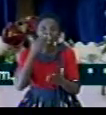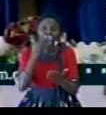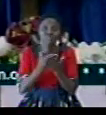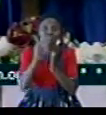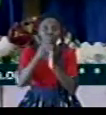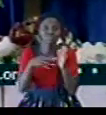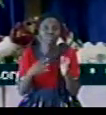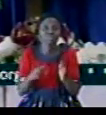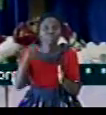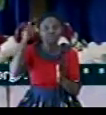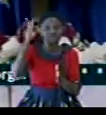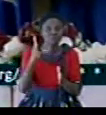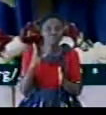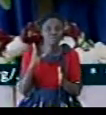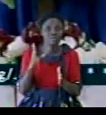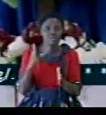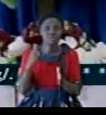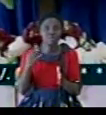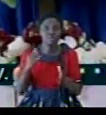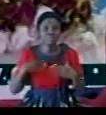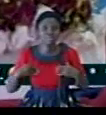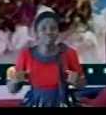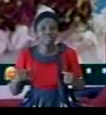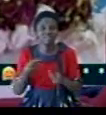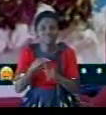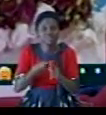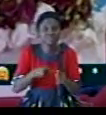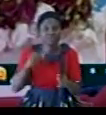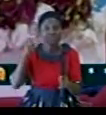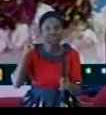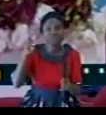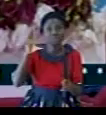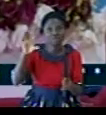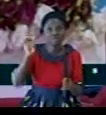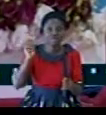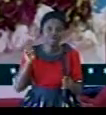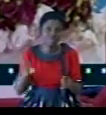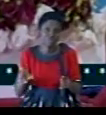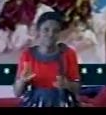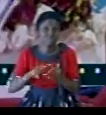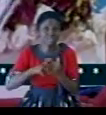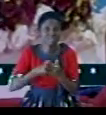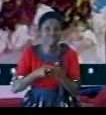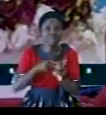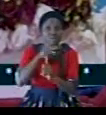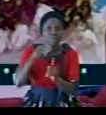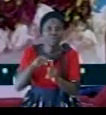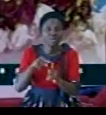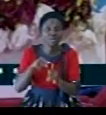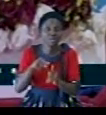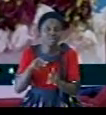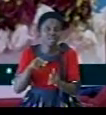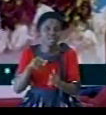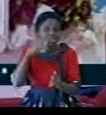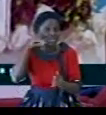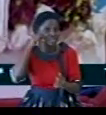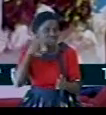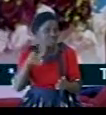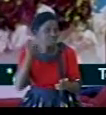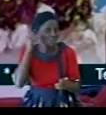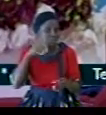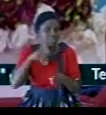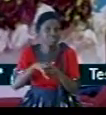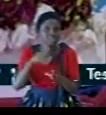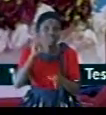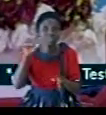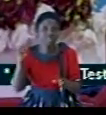ulcer. It started from when I was in SS1. That was 1 year and 8 months now.